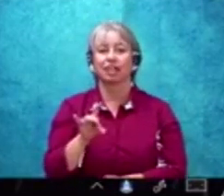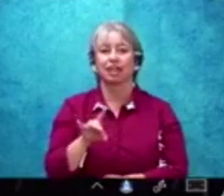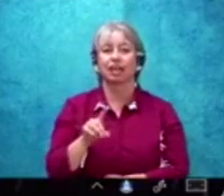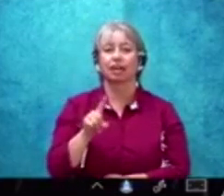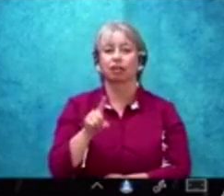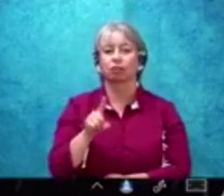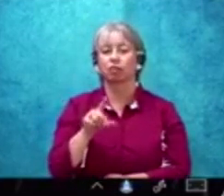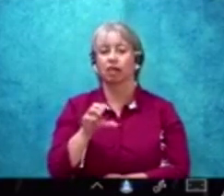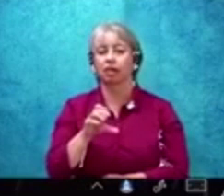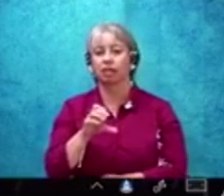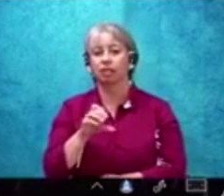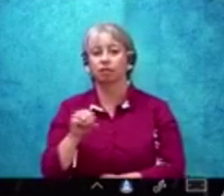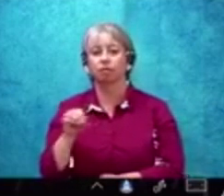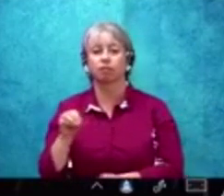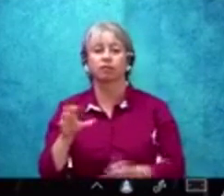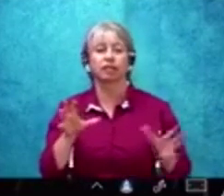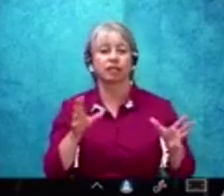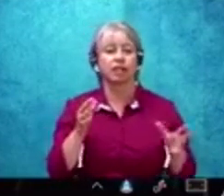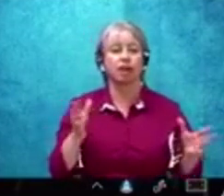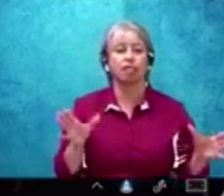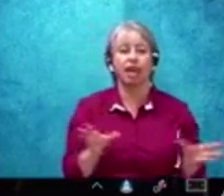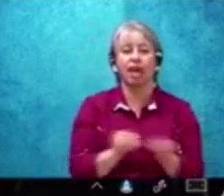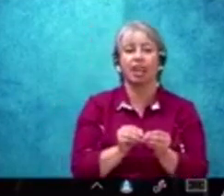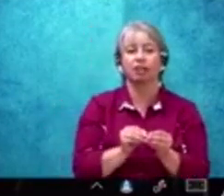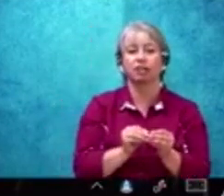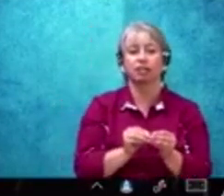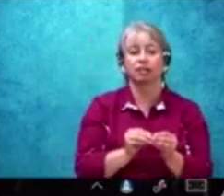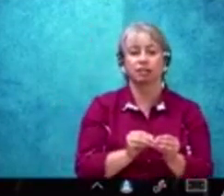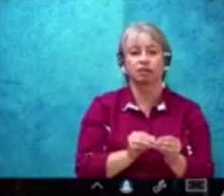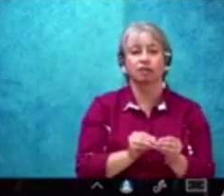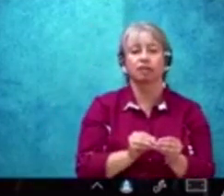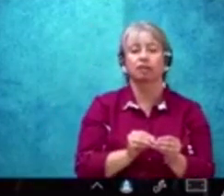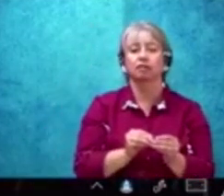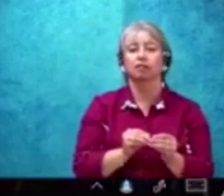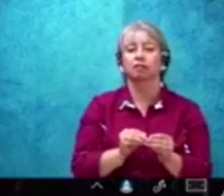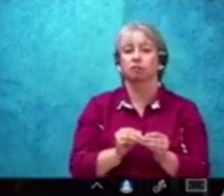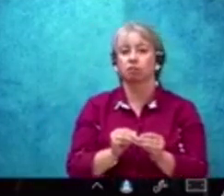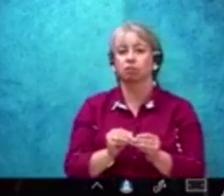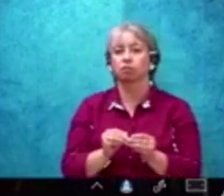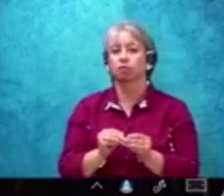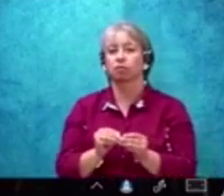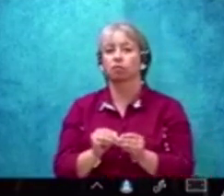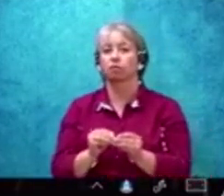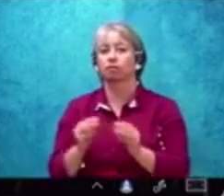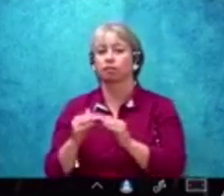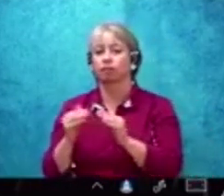And now we need to add those together. 8,100 and 8,100